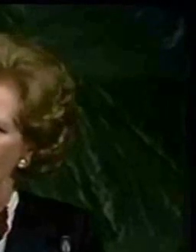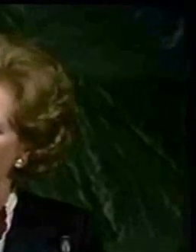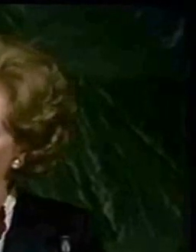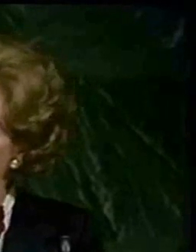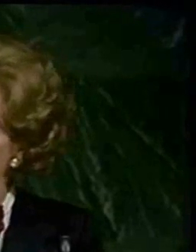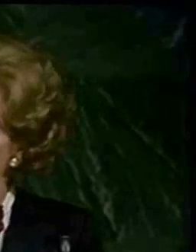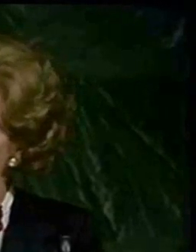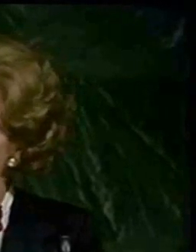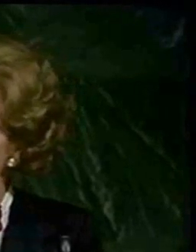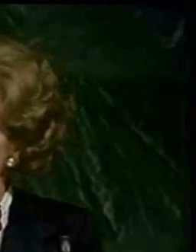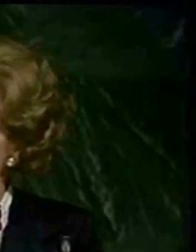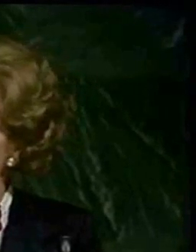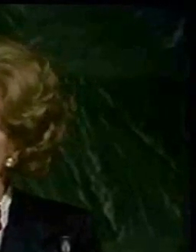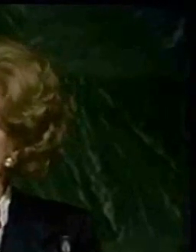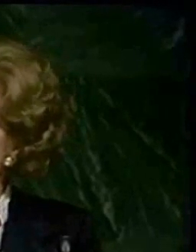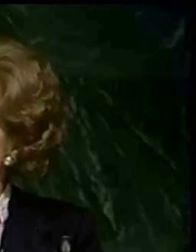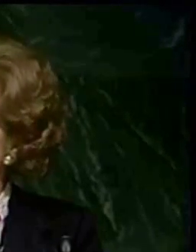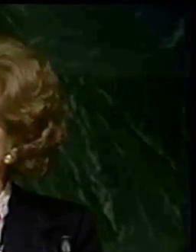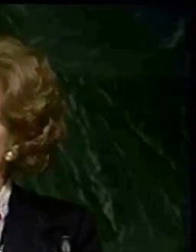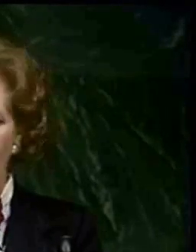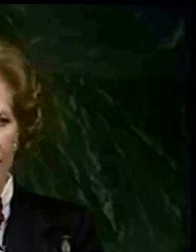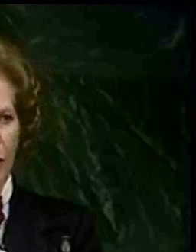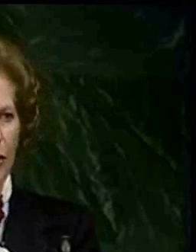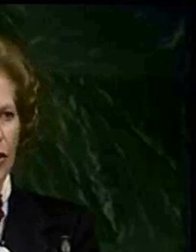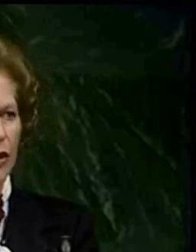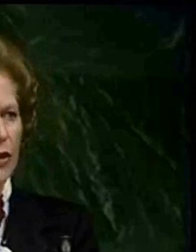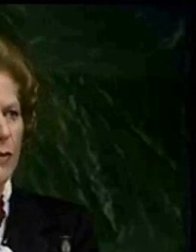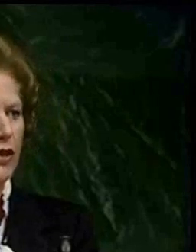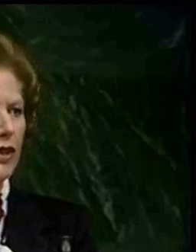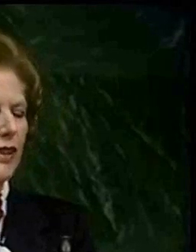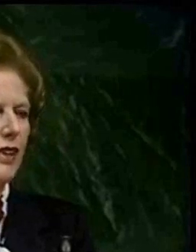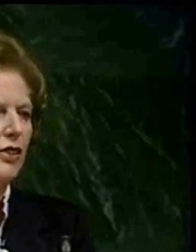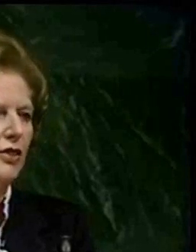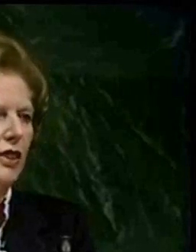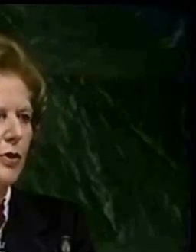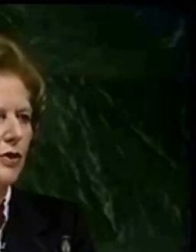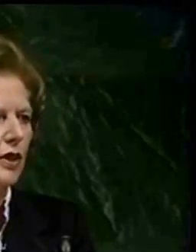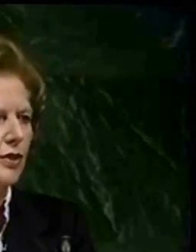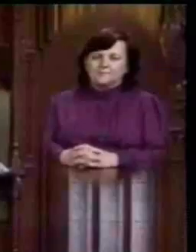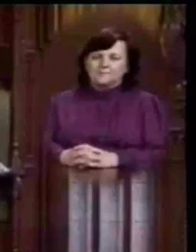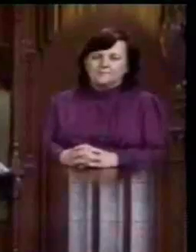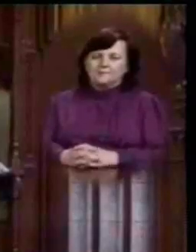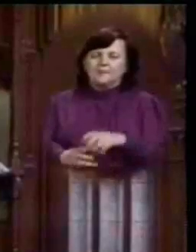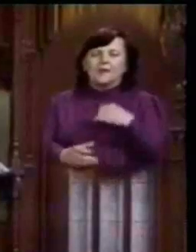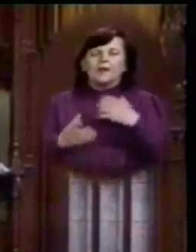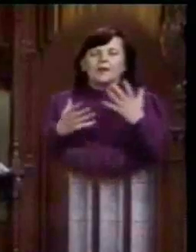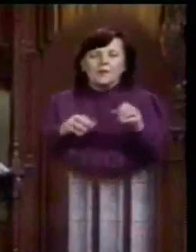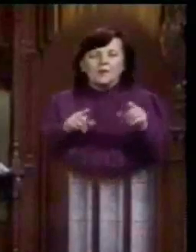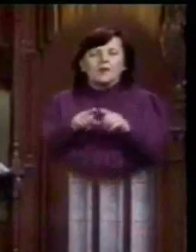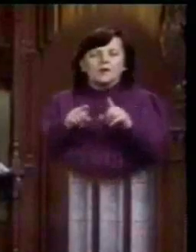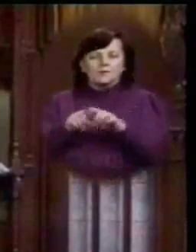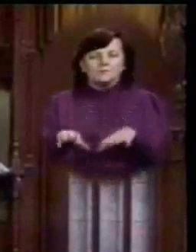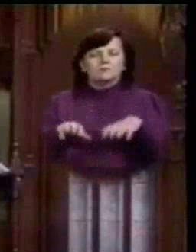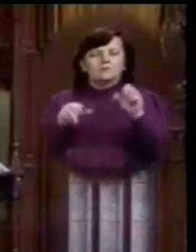In December, Mr. Donald Regan, the United States Treasury Secretary, said, "Deficit reduction is by far the most serious